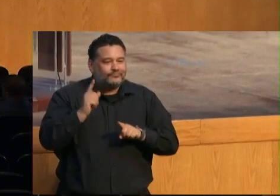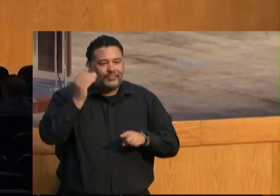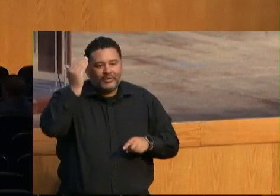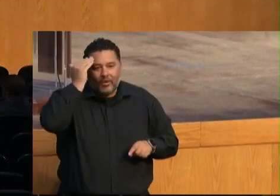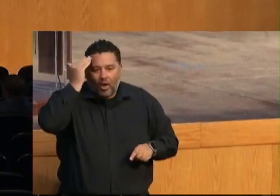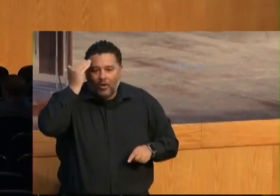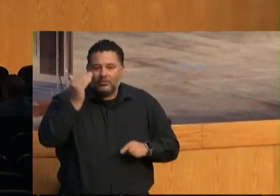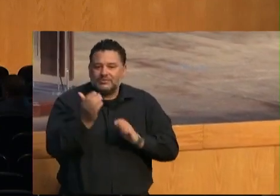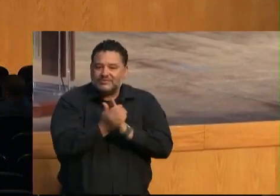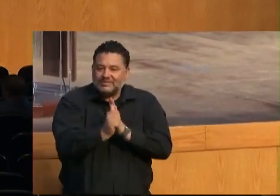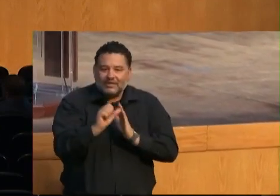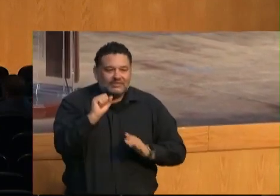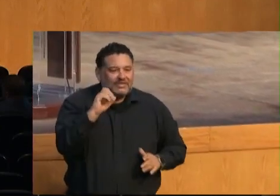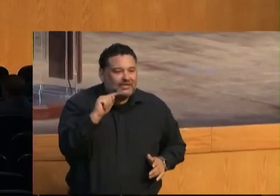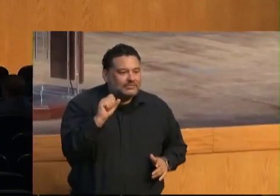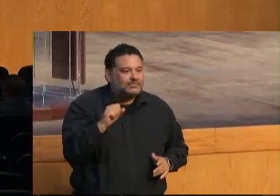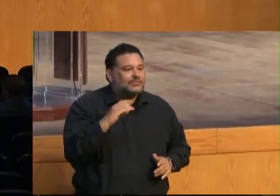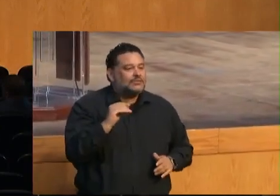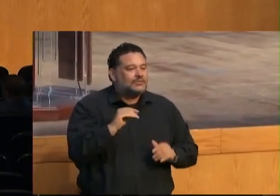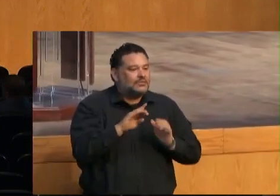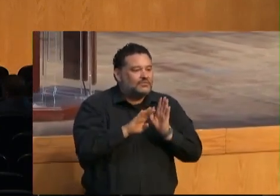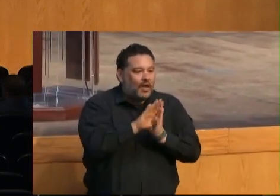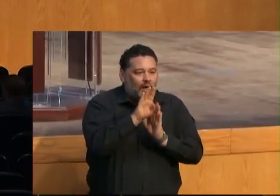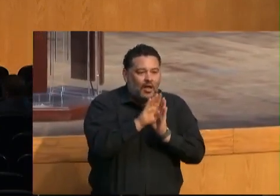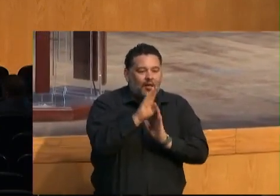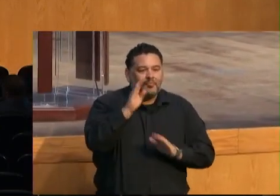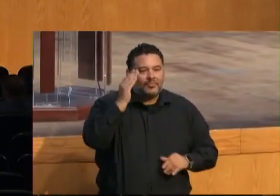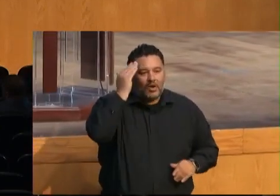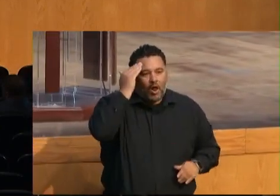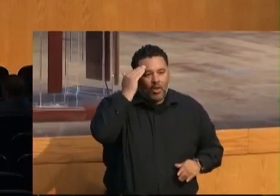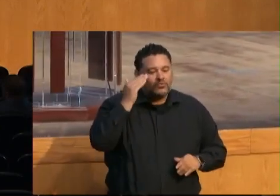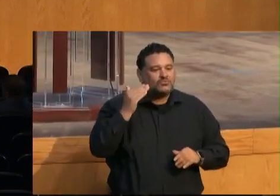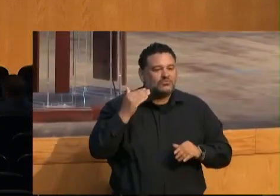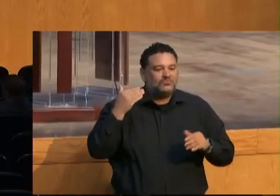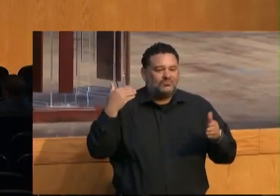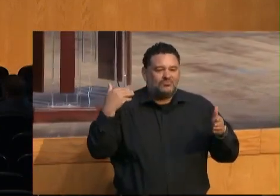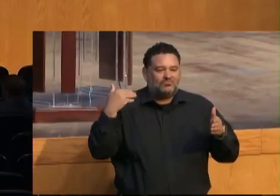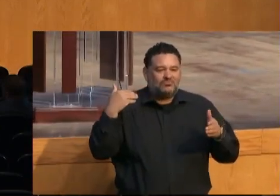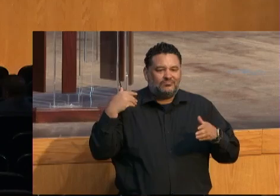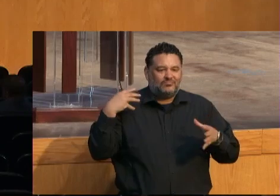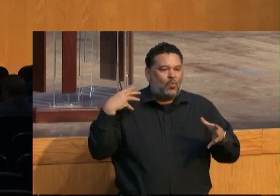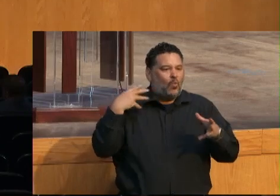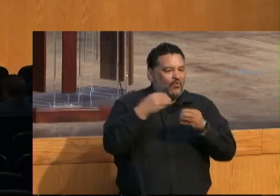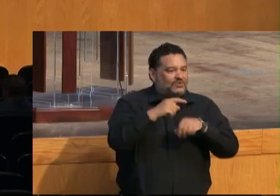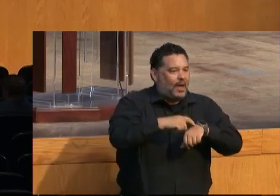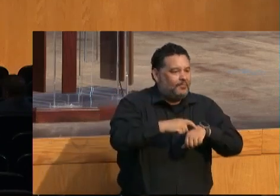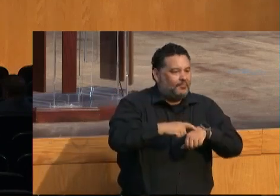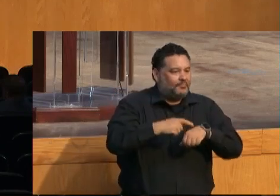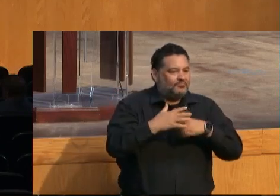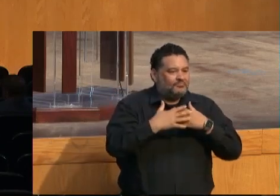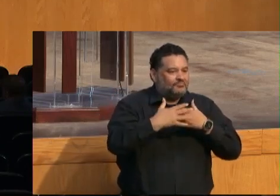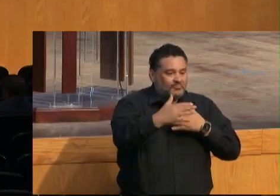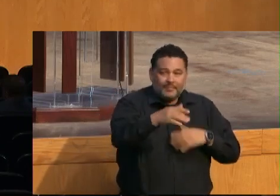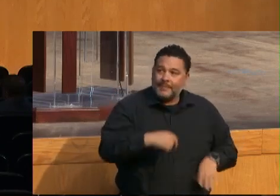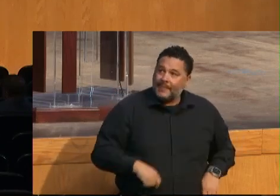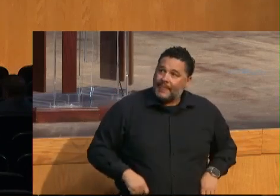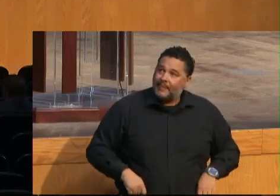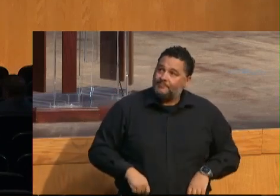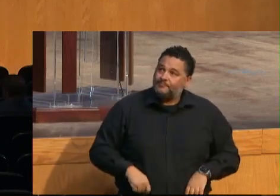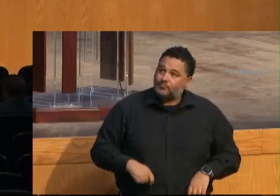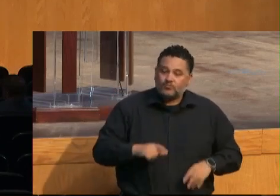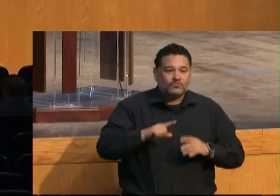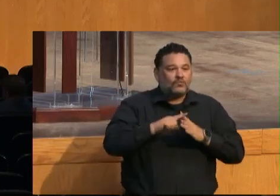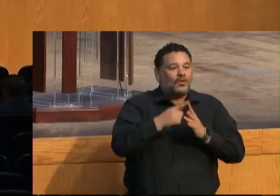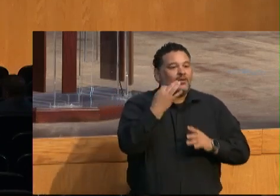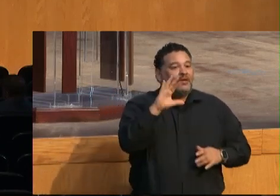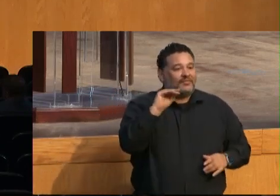and skill sets and just developed knowledge over time. So we'll start with goodest place of any, 1950s